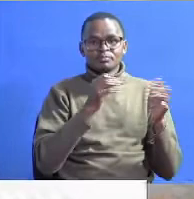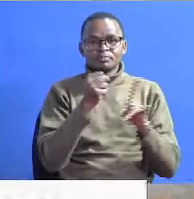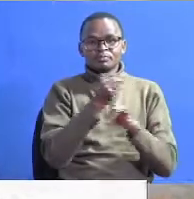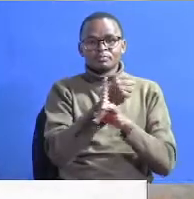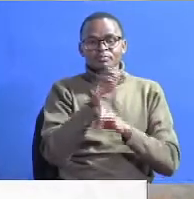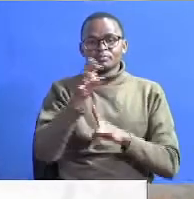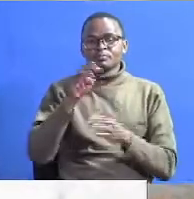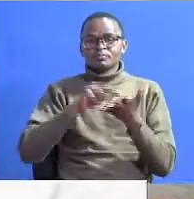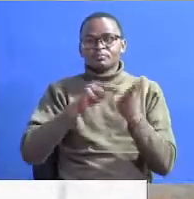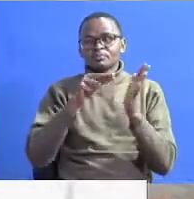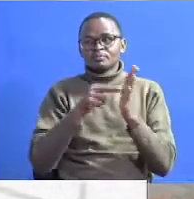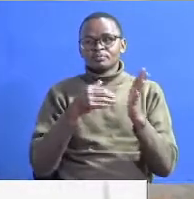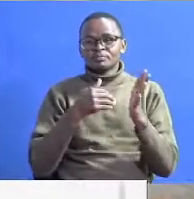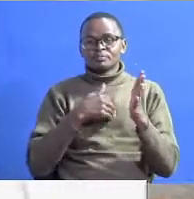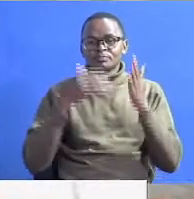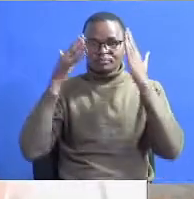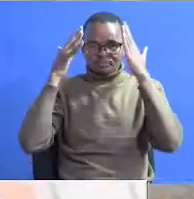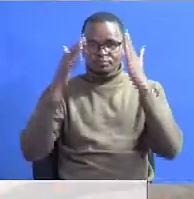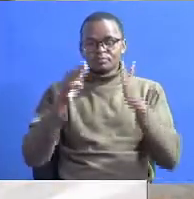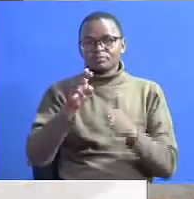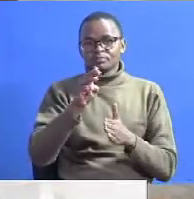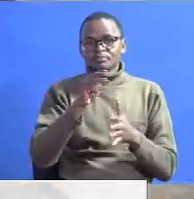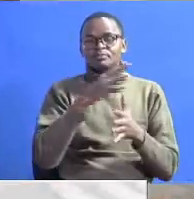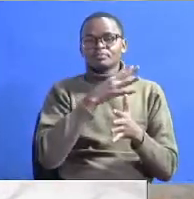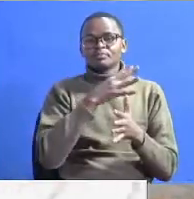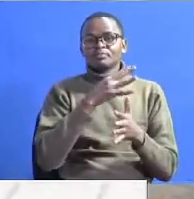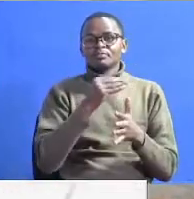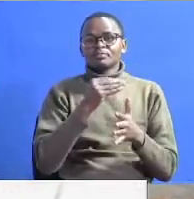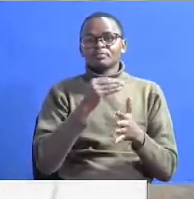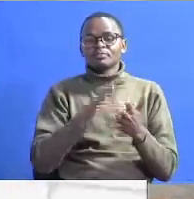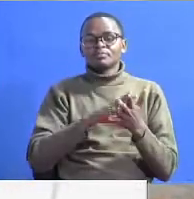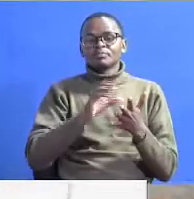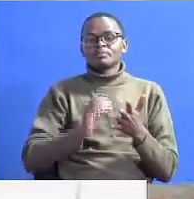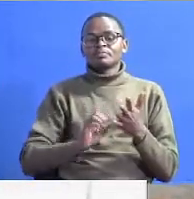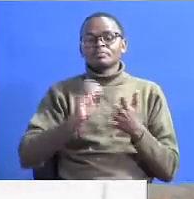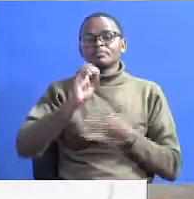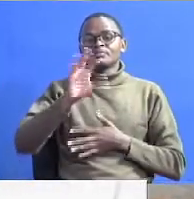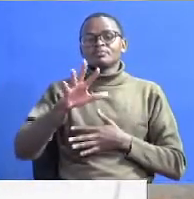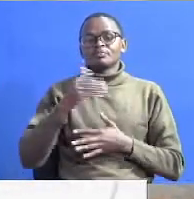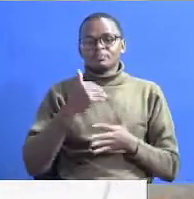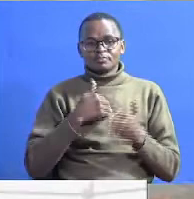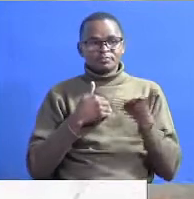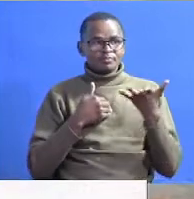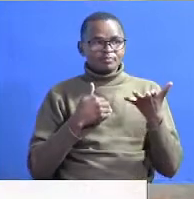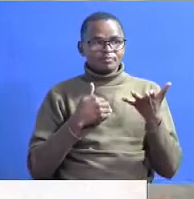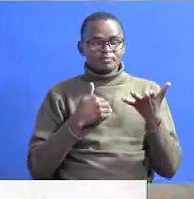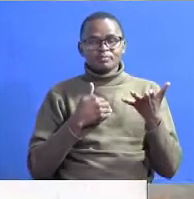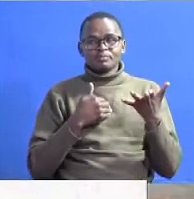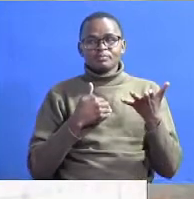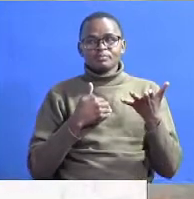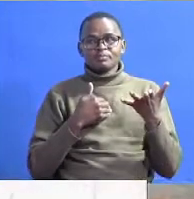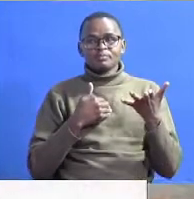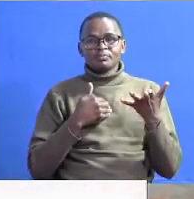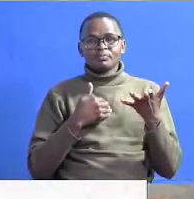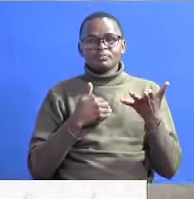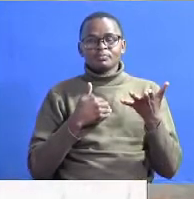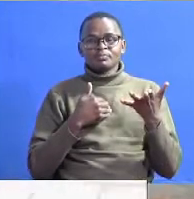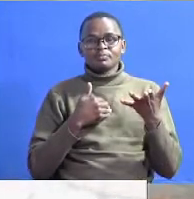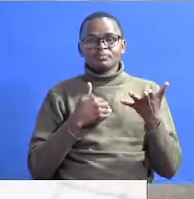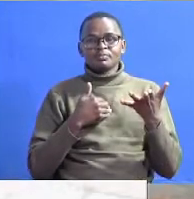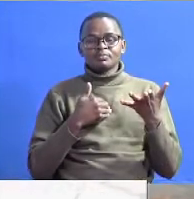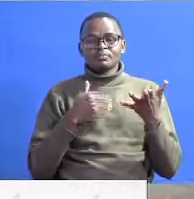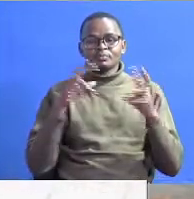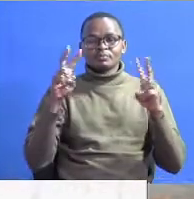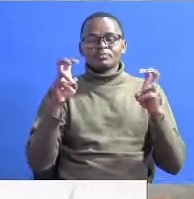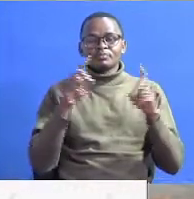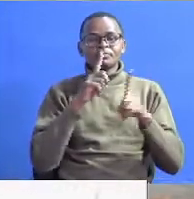them means you are committed to fight them and eliminate them. Right. You are not there to hold any